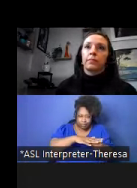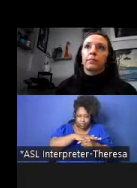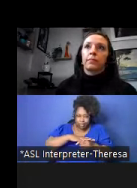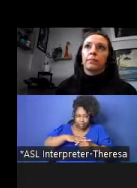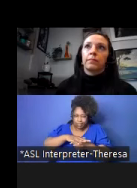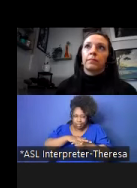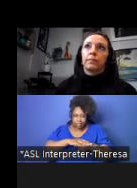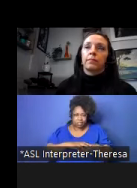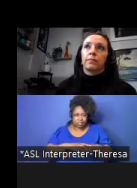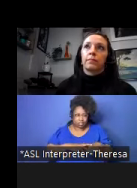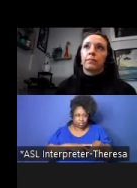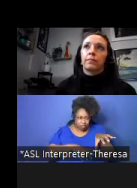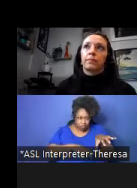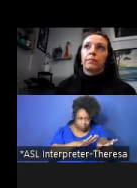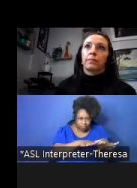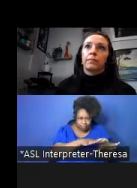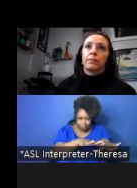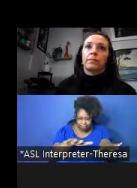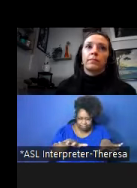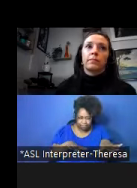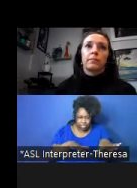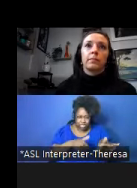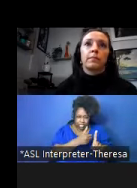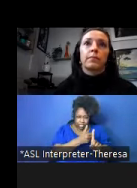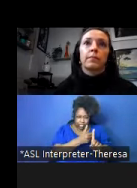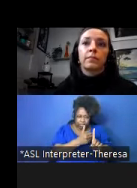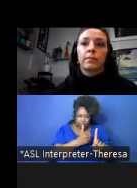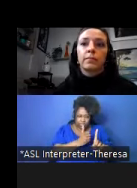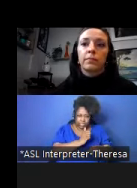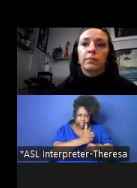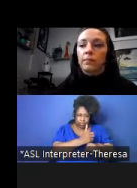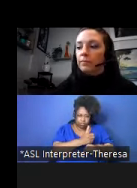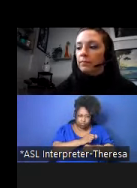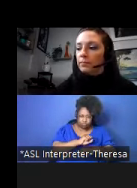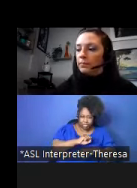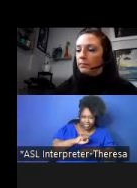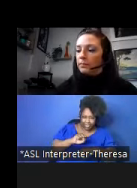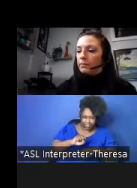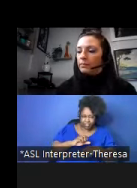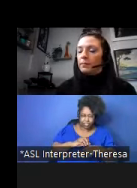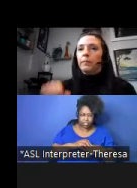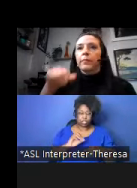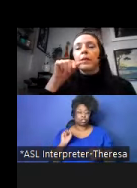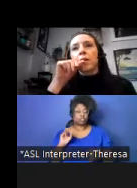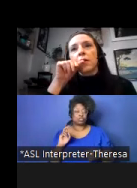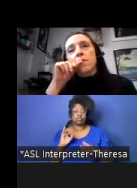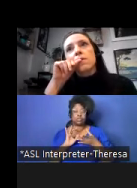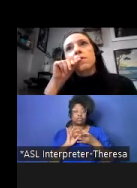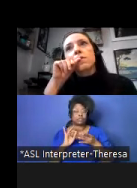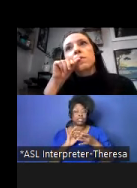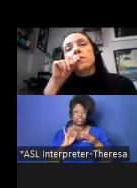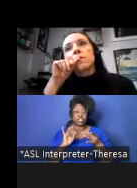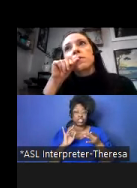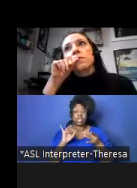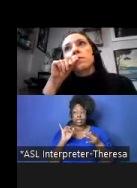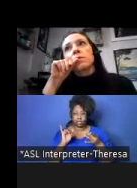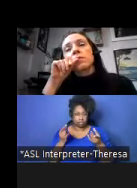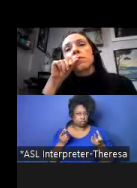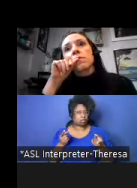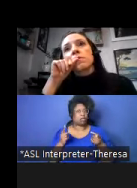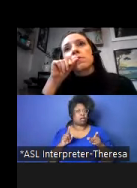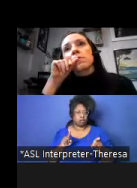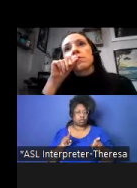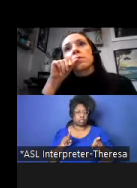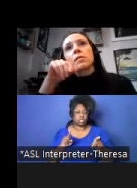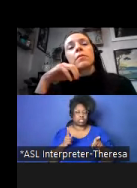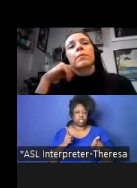resiliency into these areas. As Sue mentioned, there's a lot of that ongoing already in redevelopment